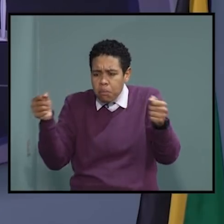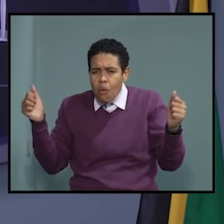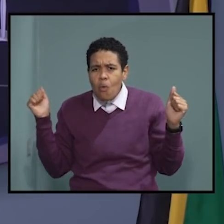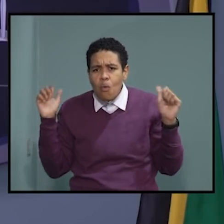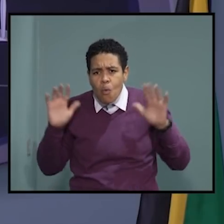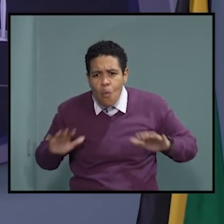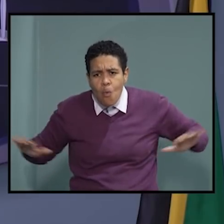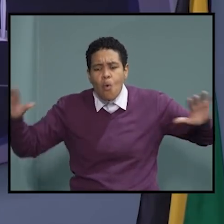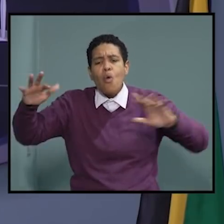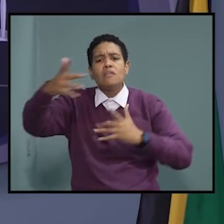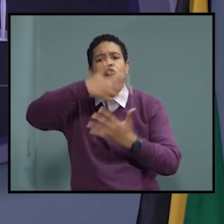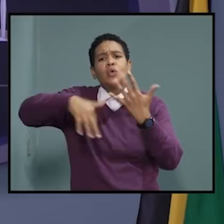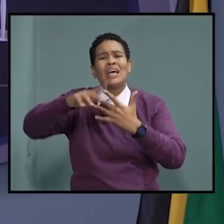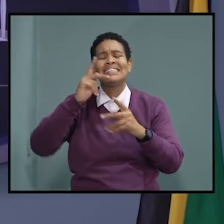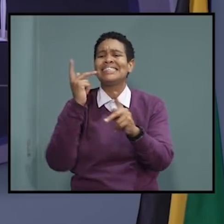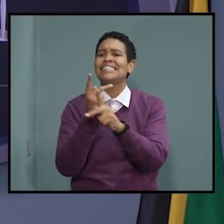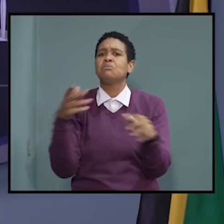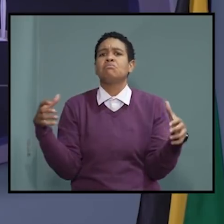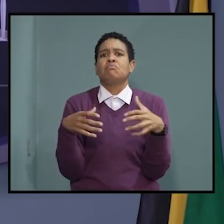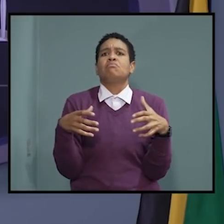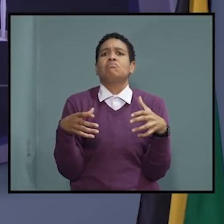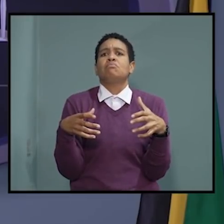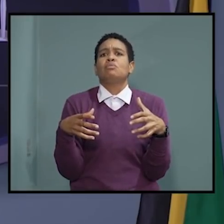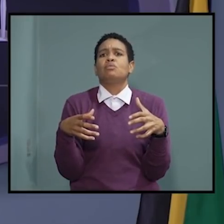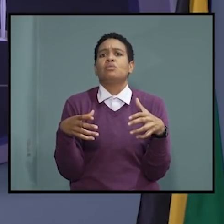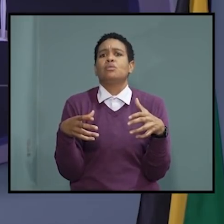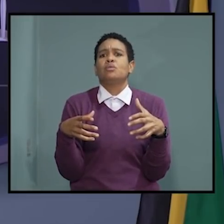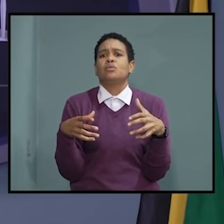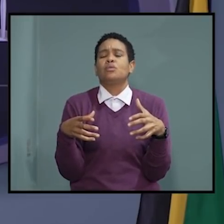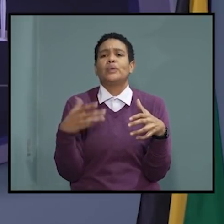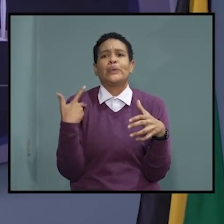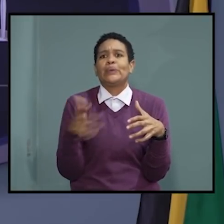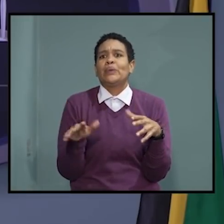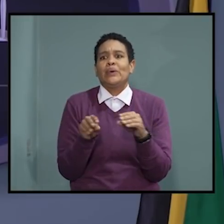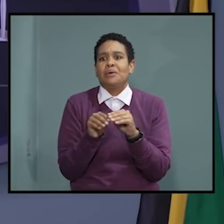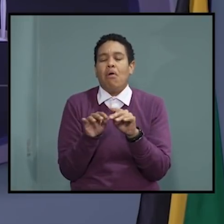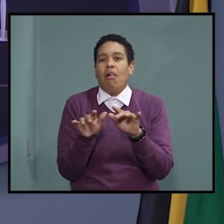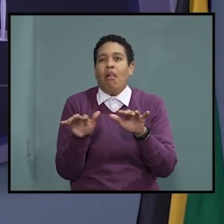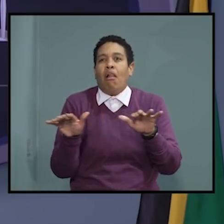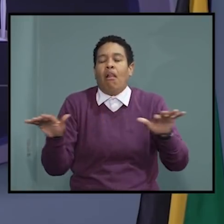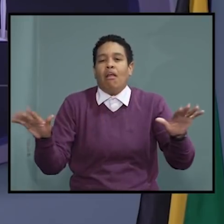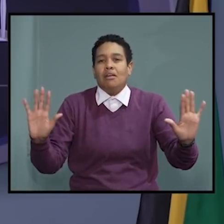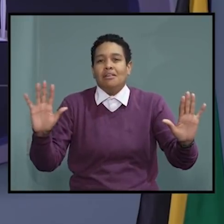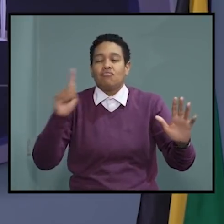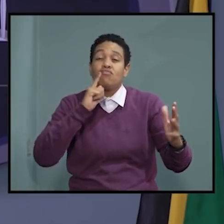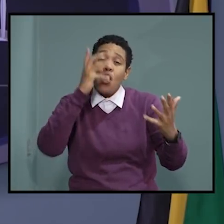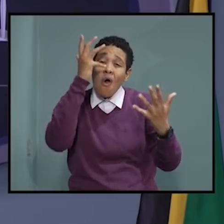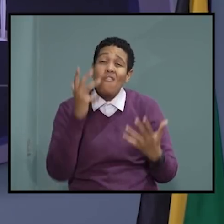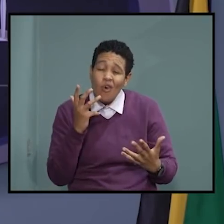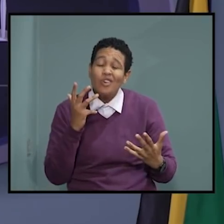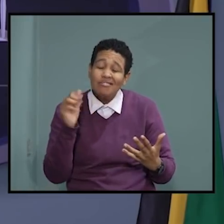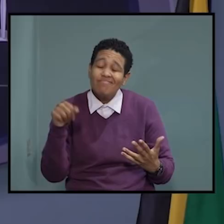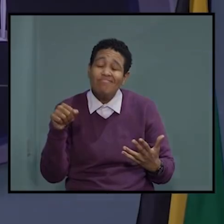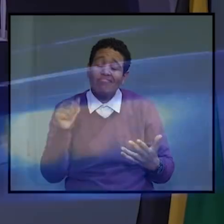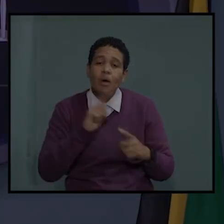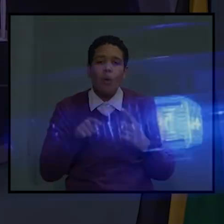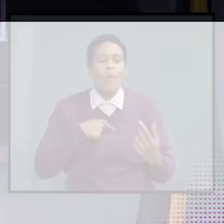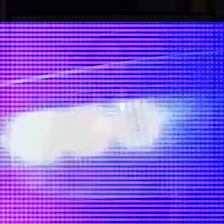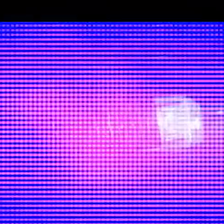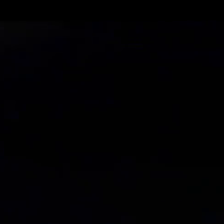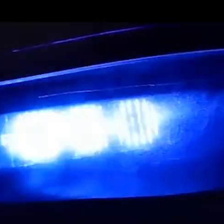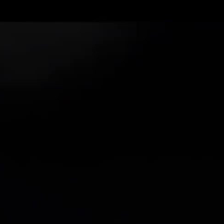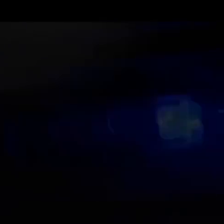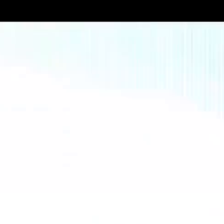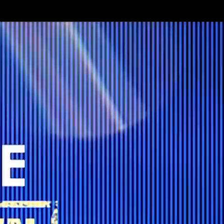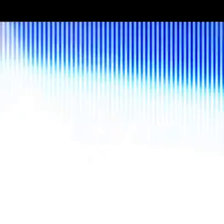in order to contain what is an unfortunate situation, but one that we have to confront and deal with.